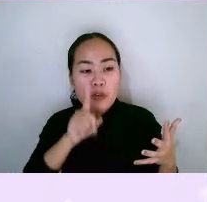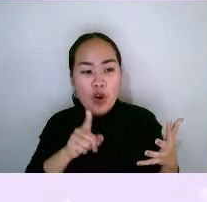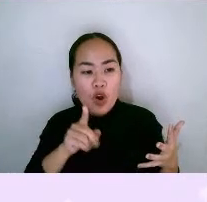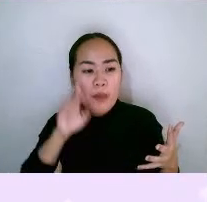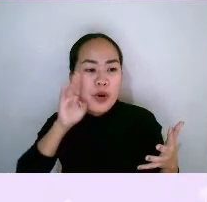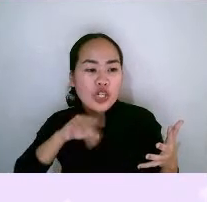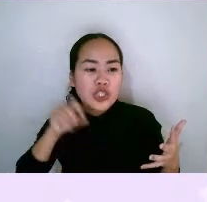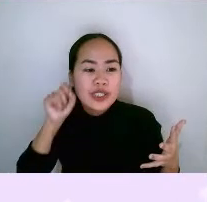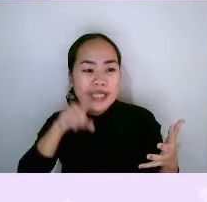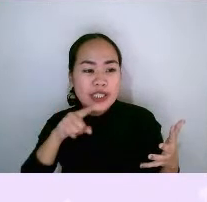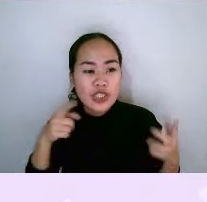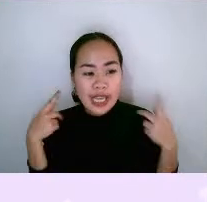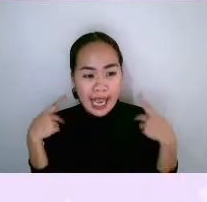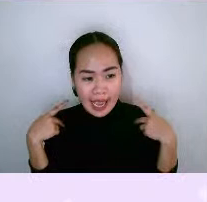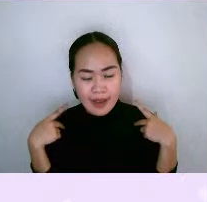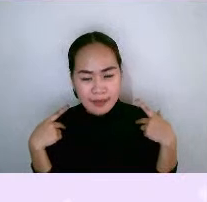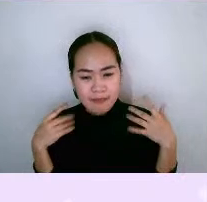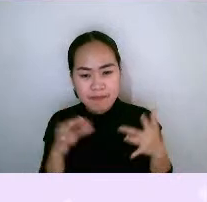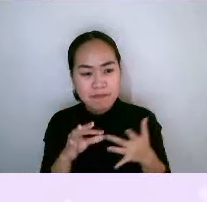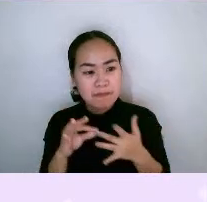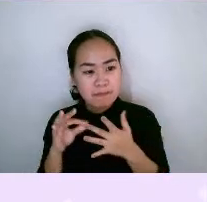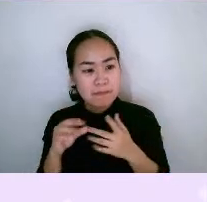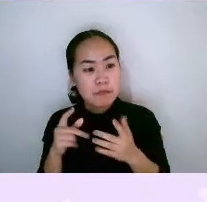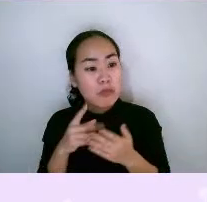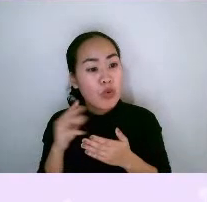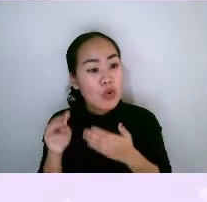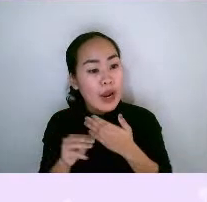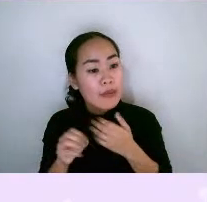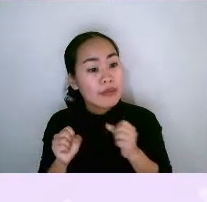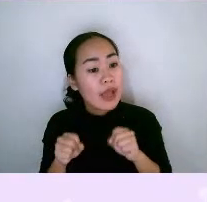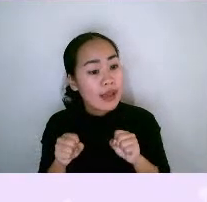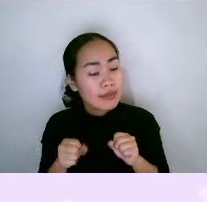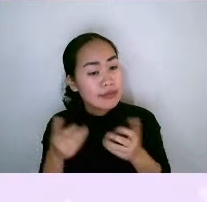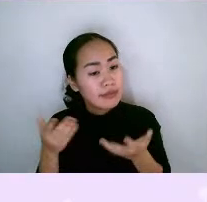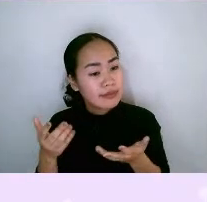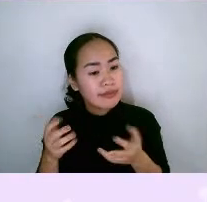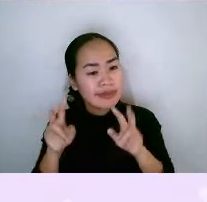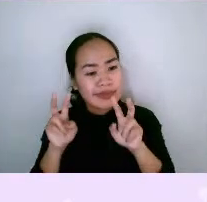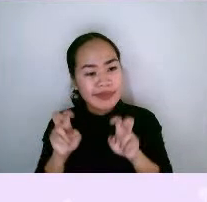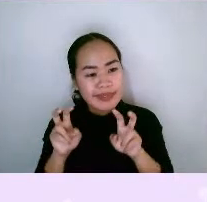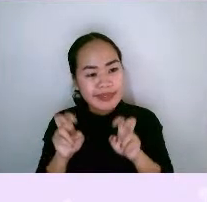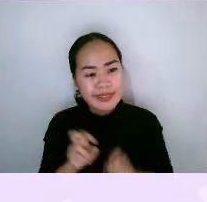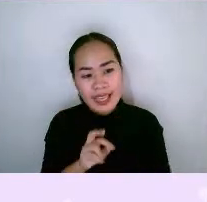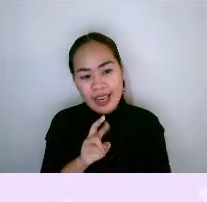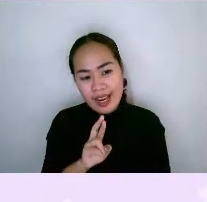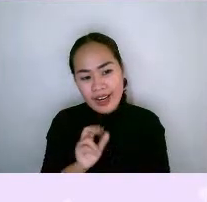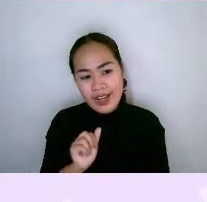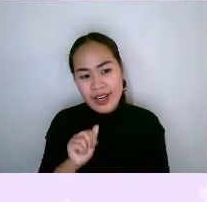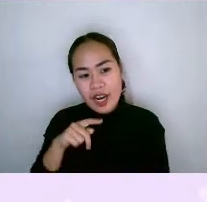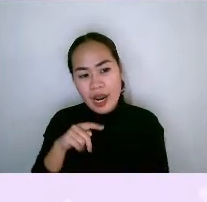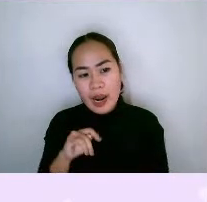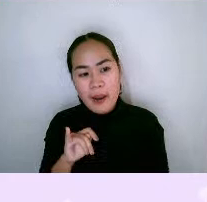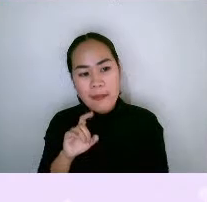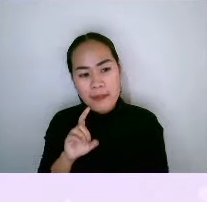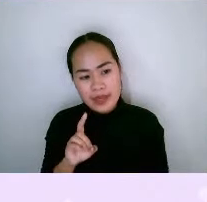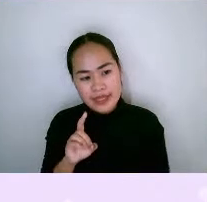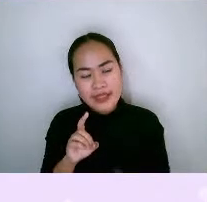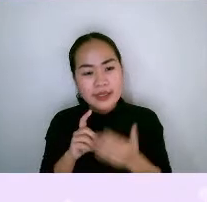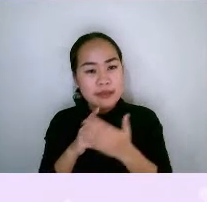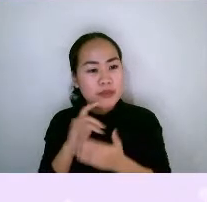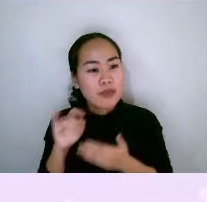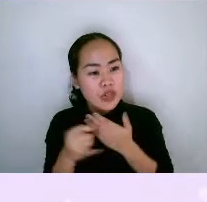nandyan, meron po tayong special program na tinatawag na Rapid Project. So my last slide would